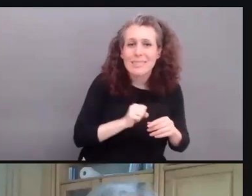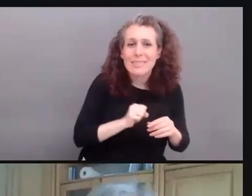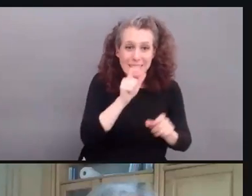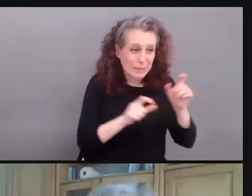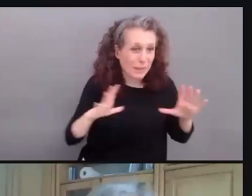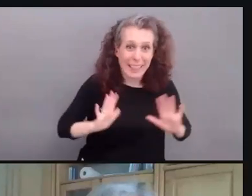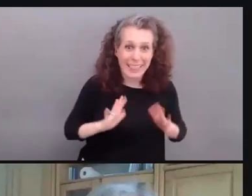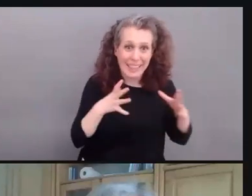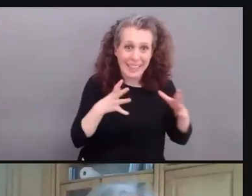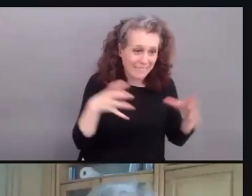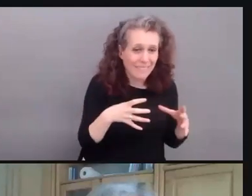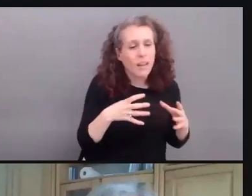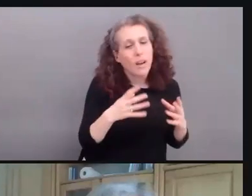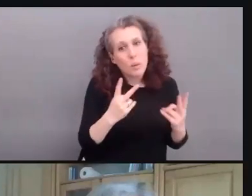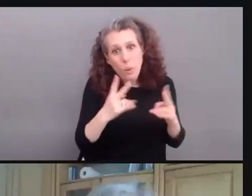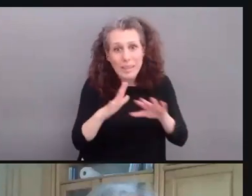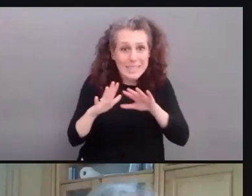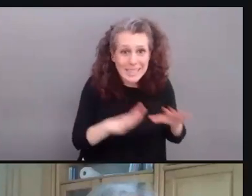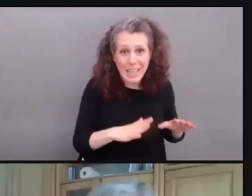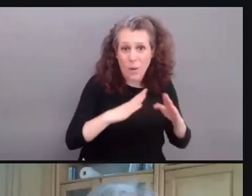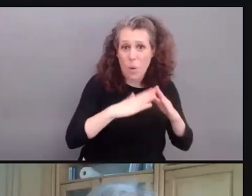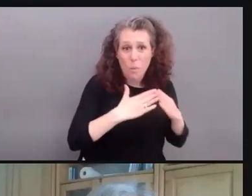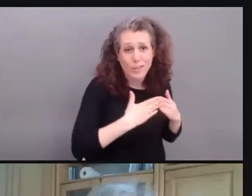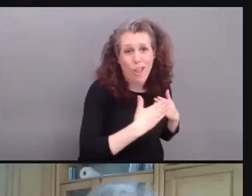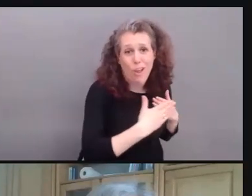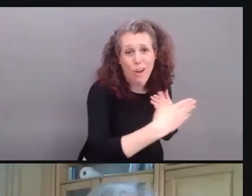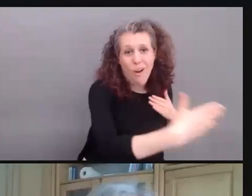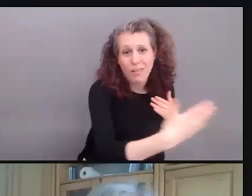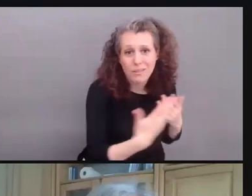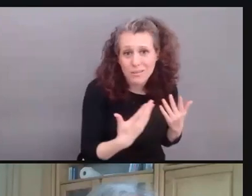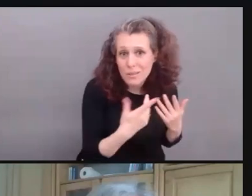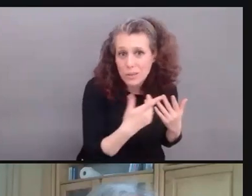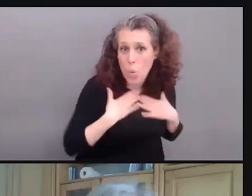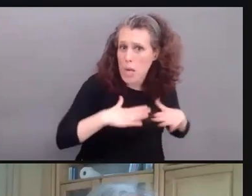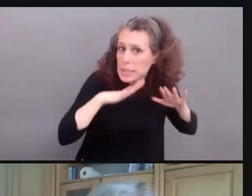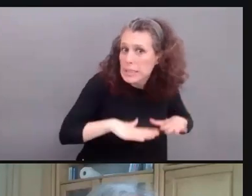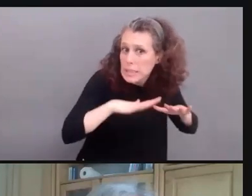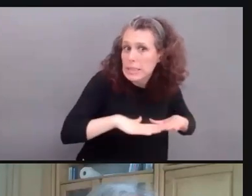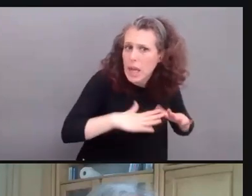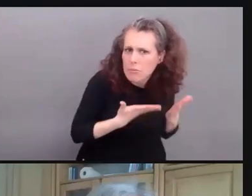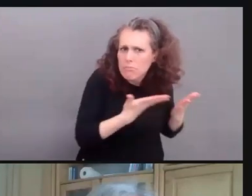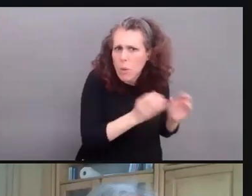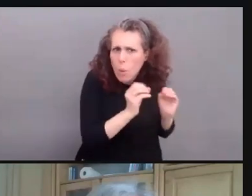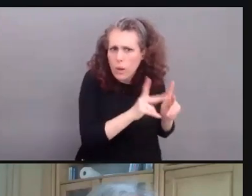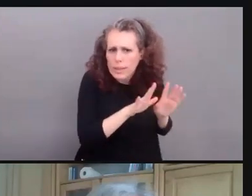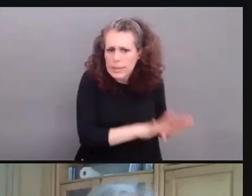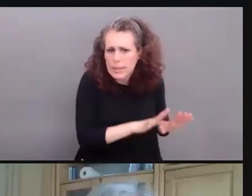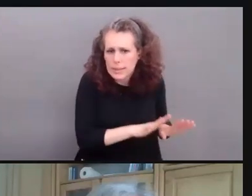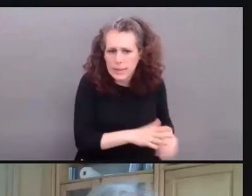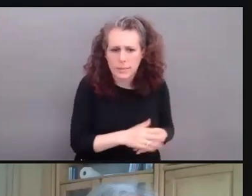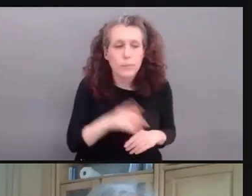can stay at home as long as you want. It is really a comprehensive horizontal European standard